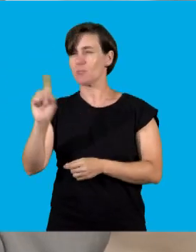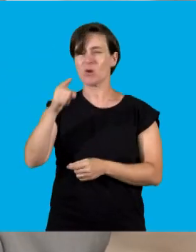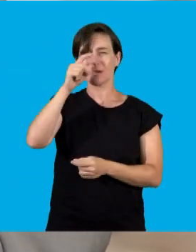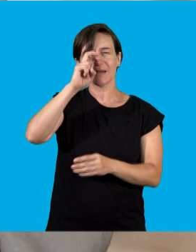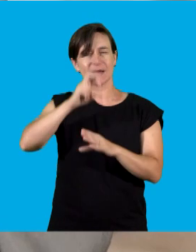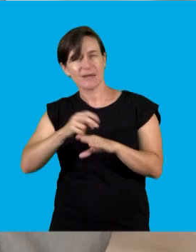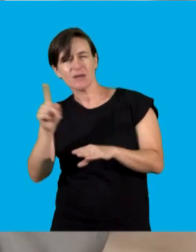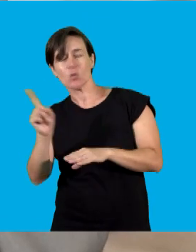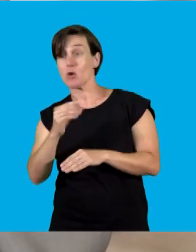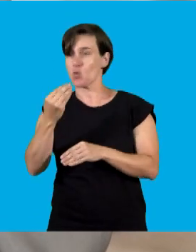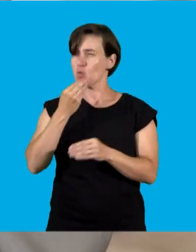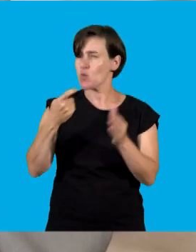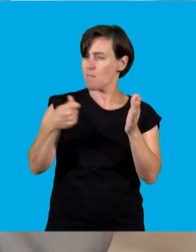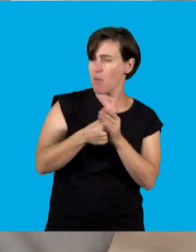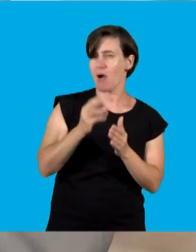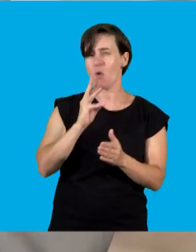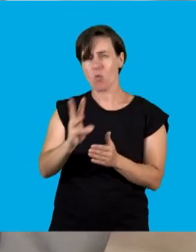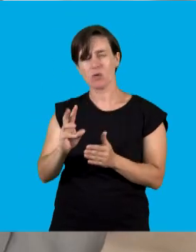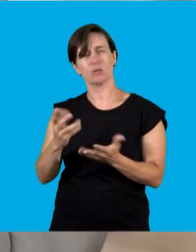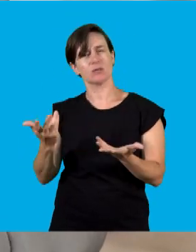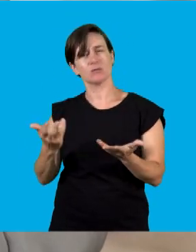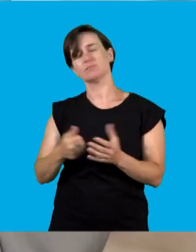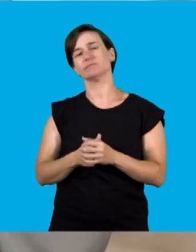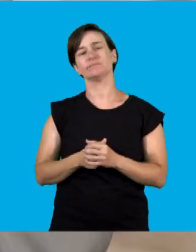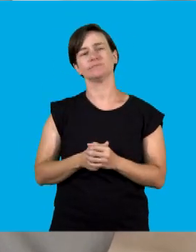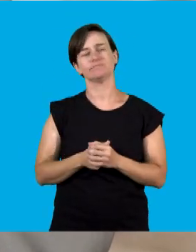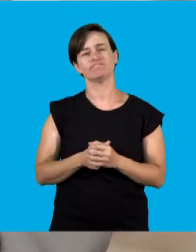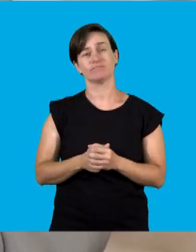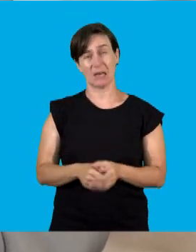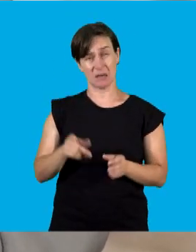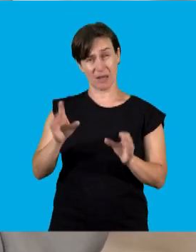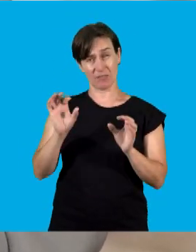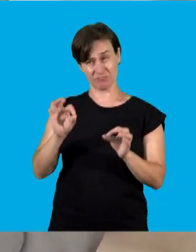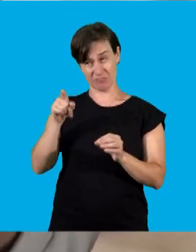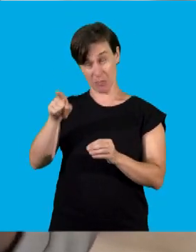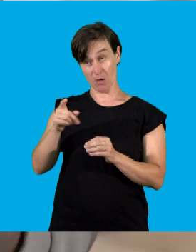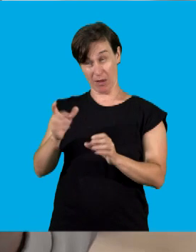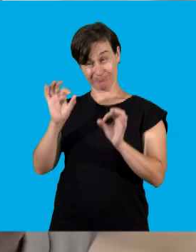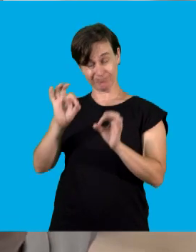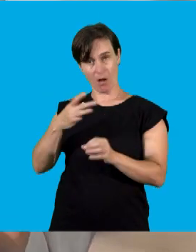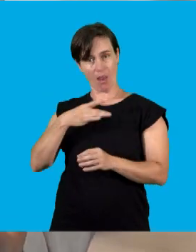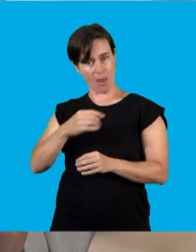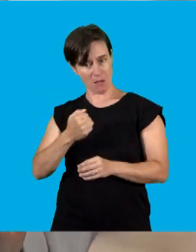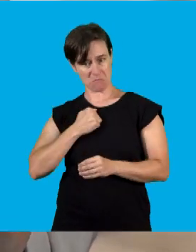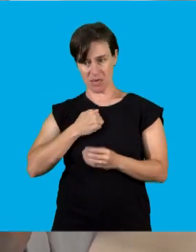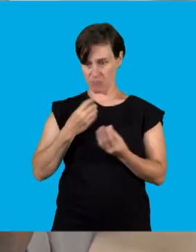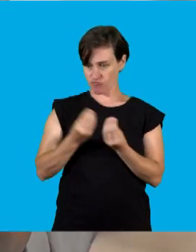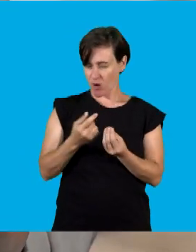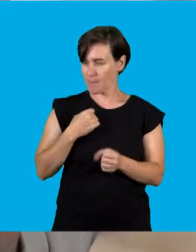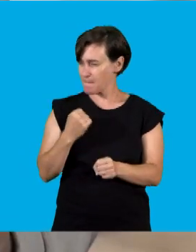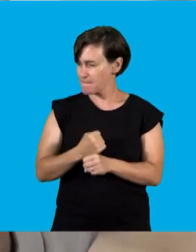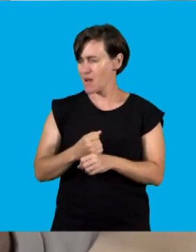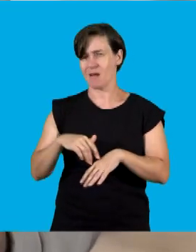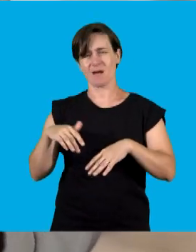market research, and find out who your customers are, or who will your customers be, and will they really like or appreciate a